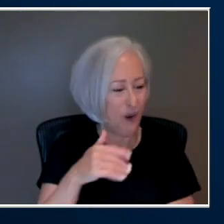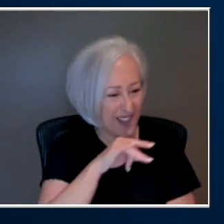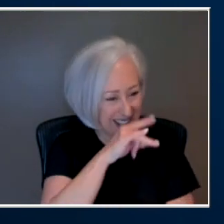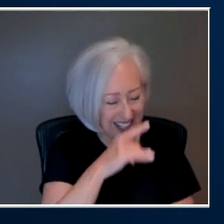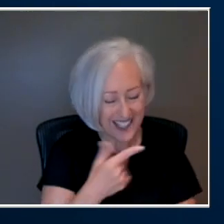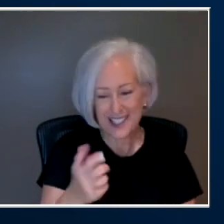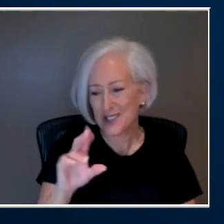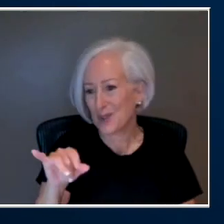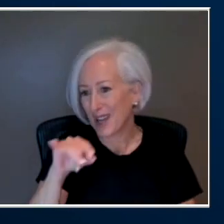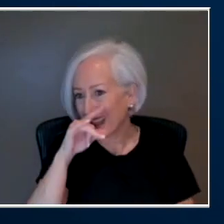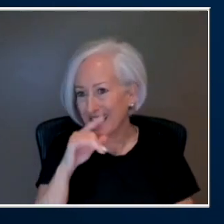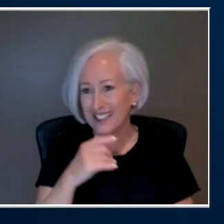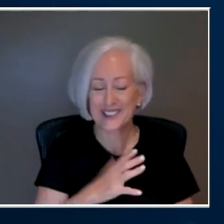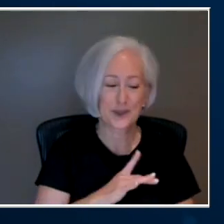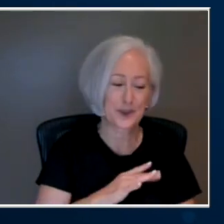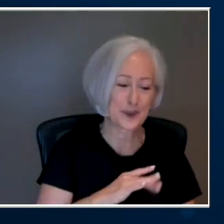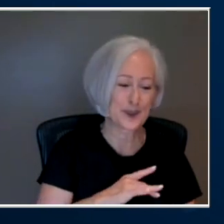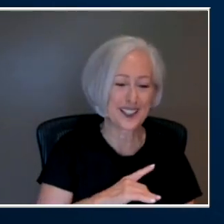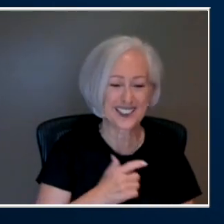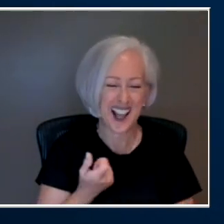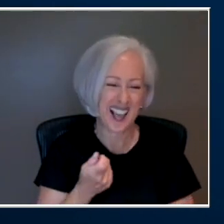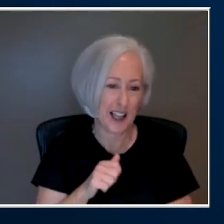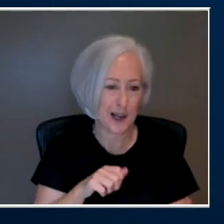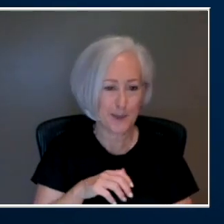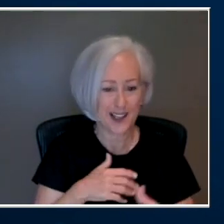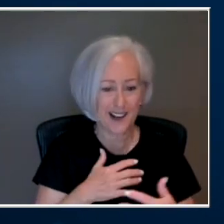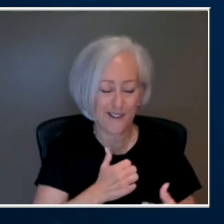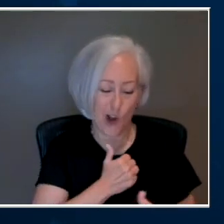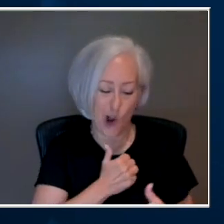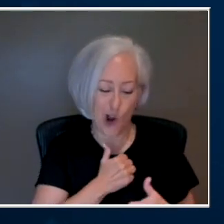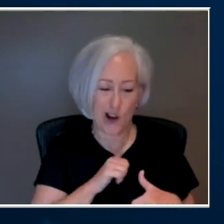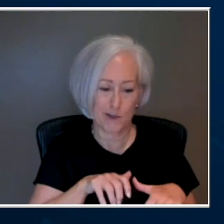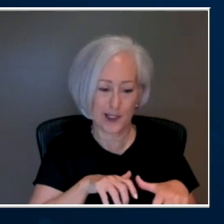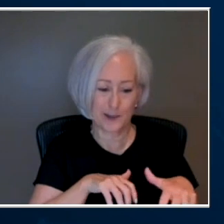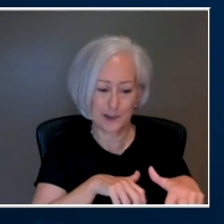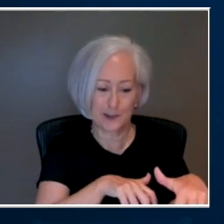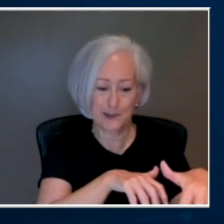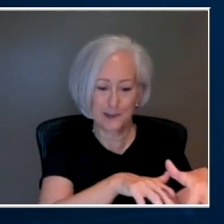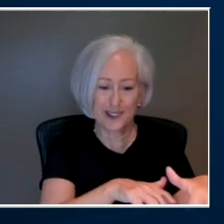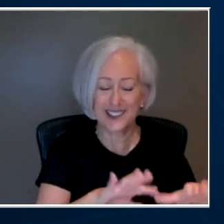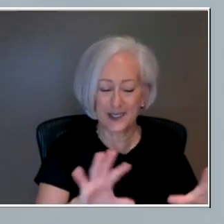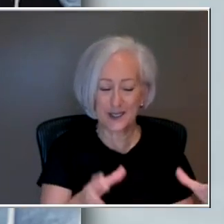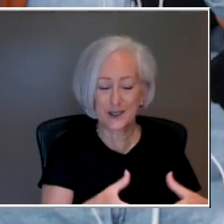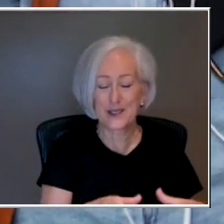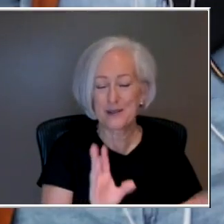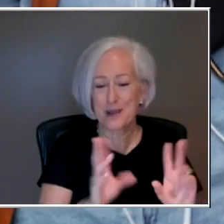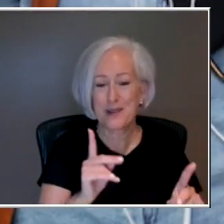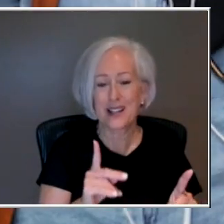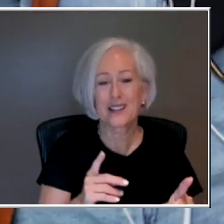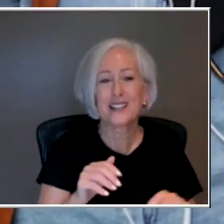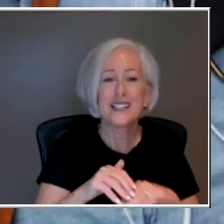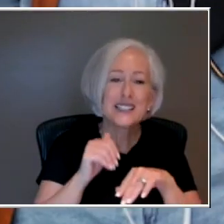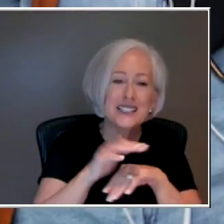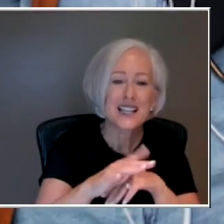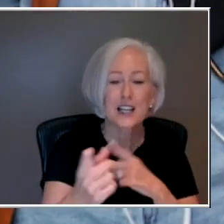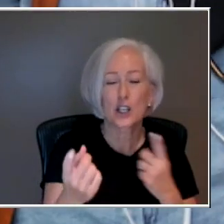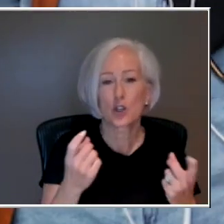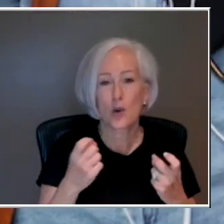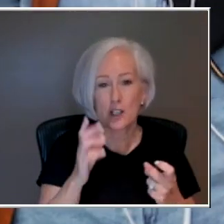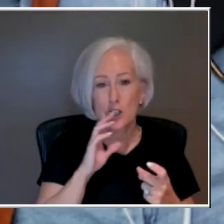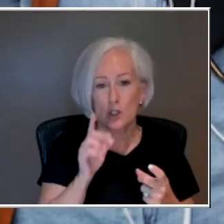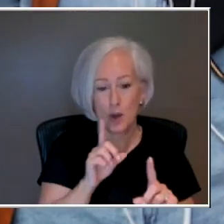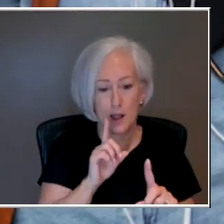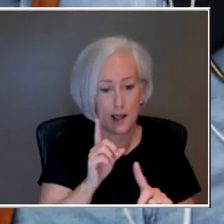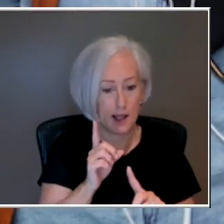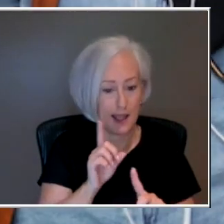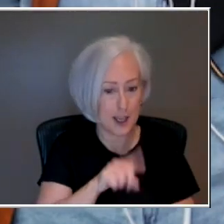That's amazing. It's like a little army of beautiful, loving people. Be sure to send in your questions. We'll get to them in a minute. Now, be